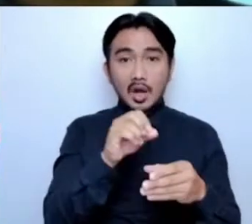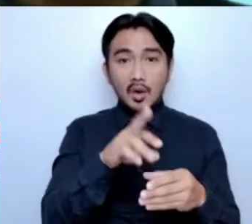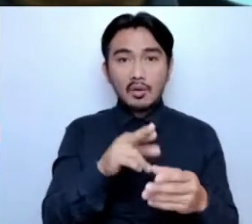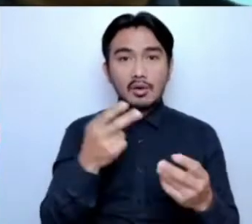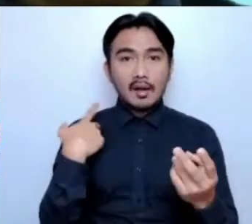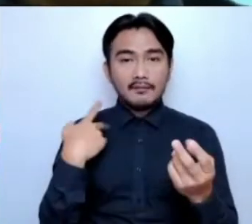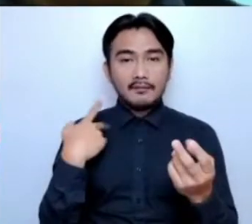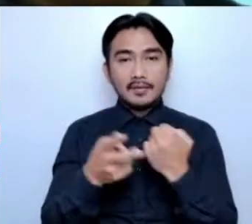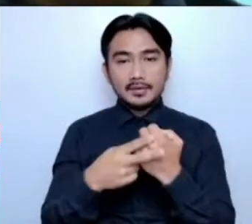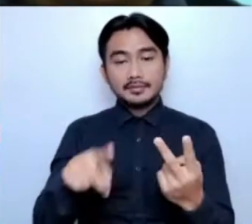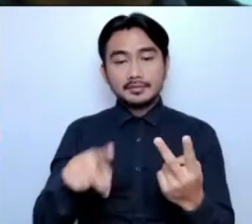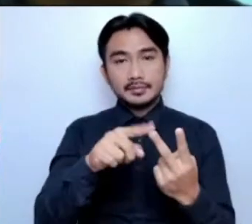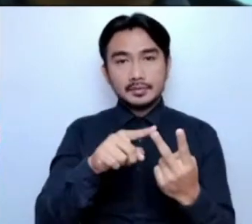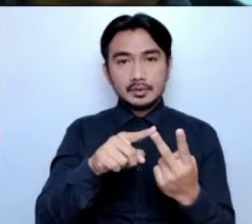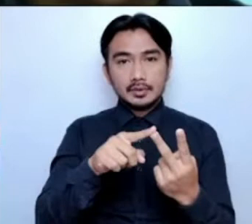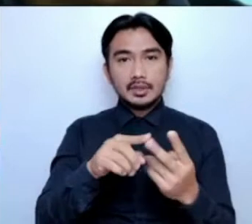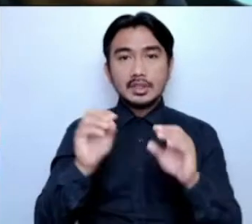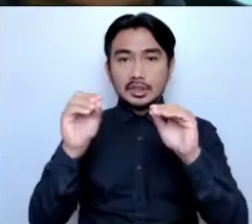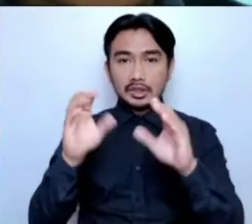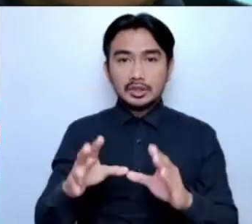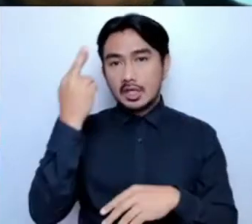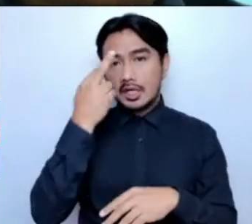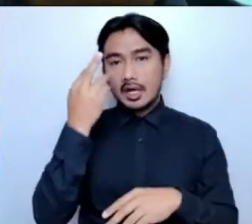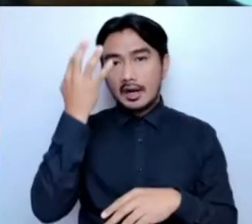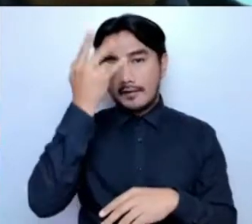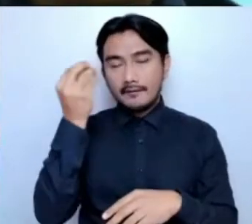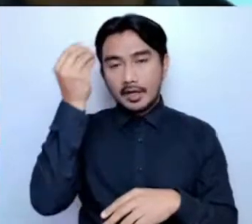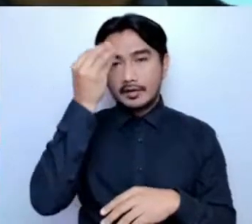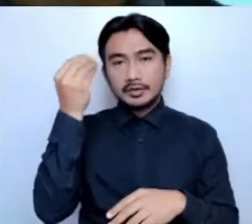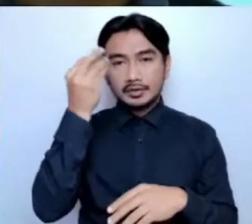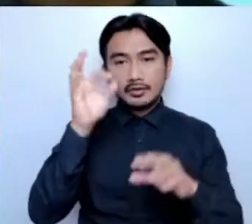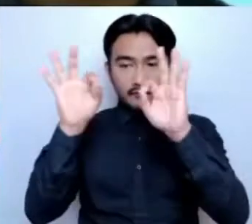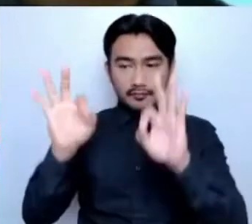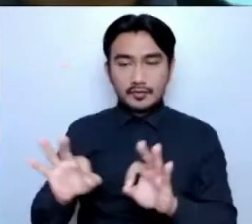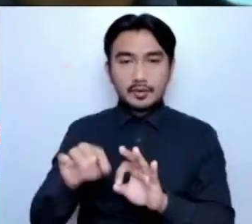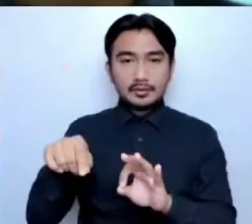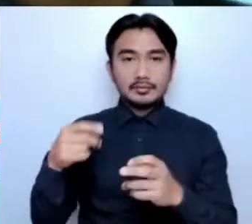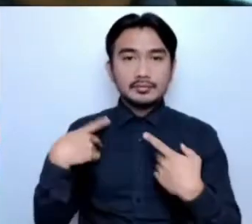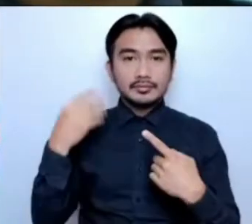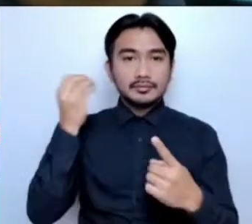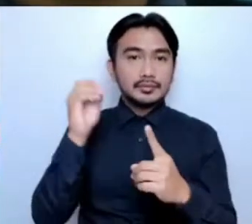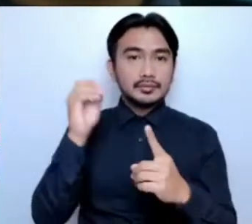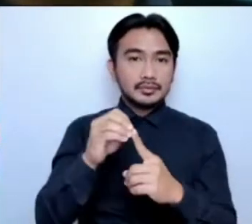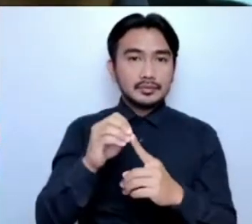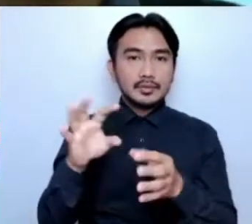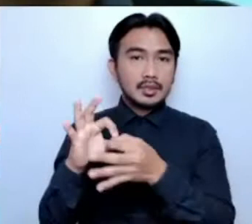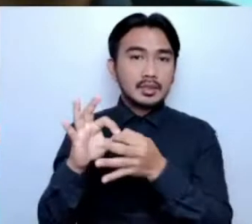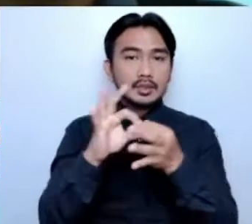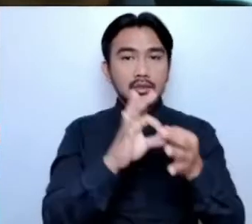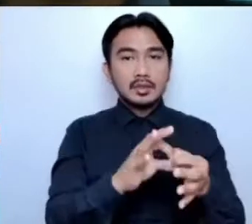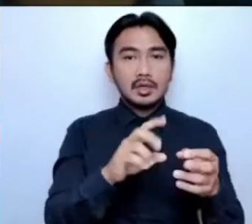reflection form on this particular objective to be complemented with a certification from school